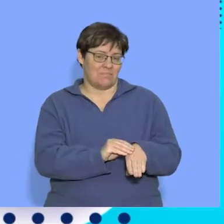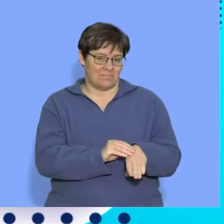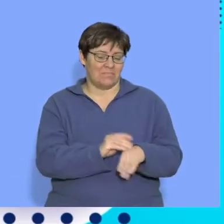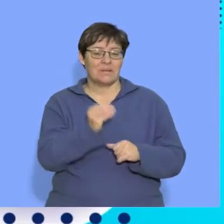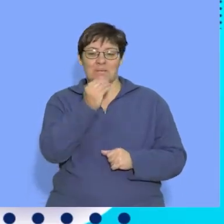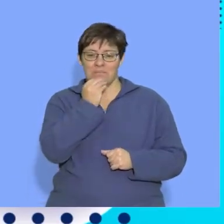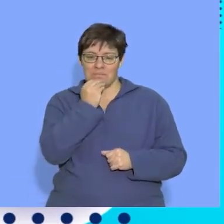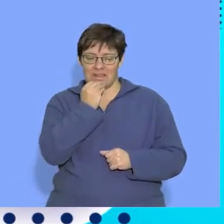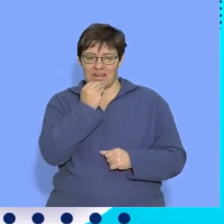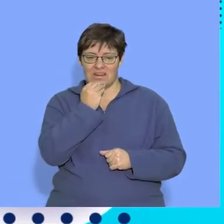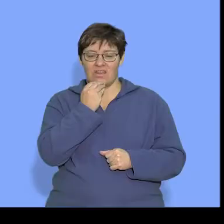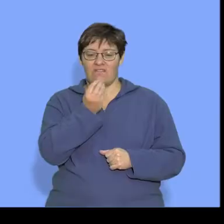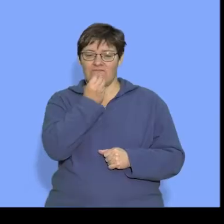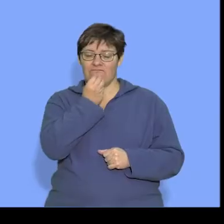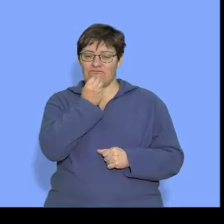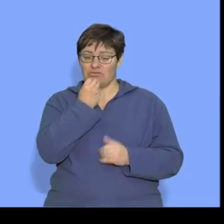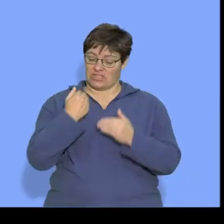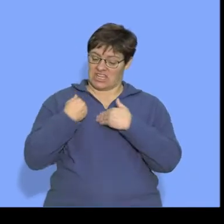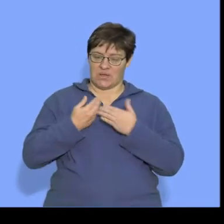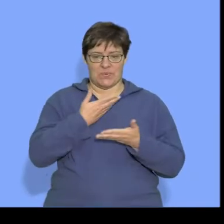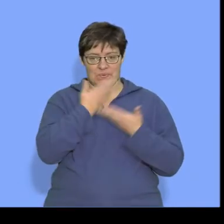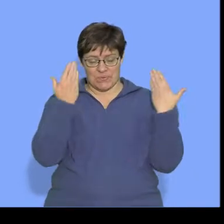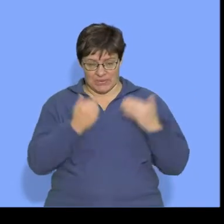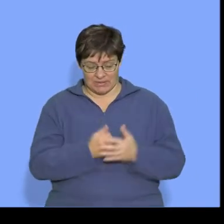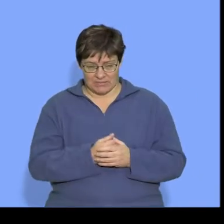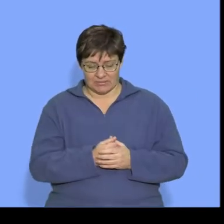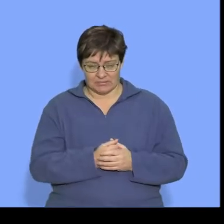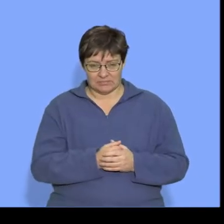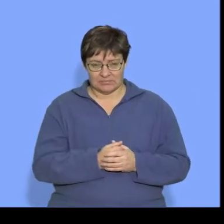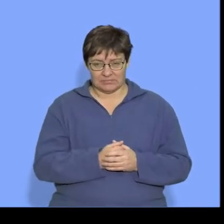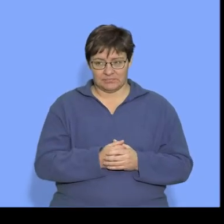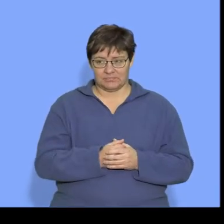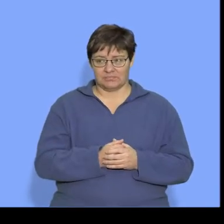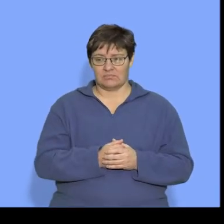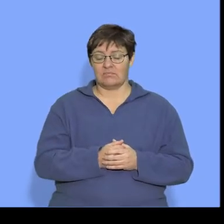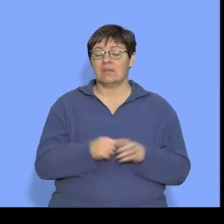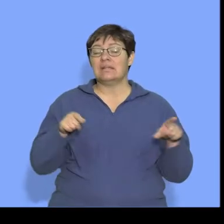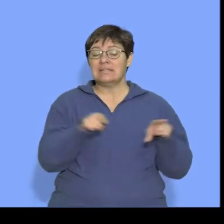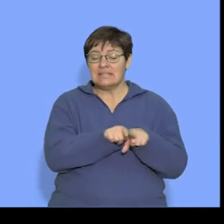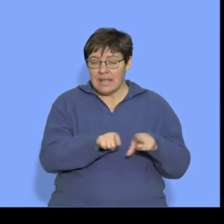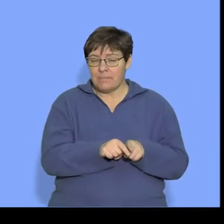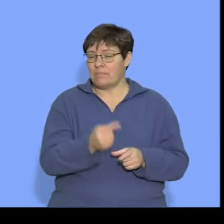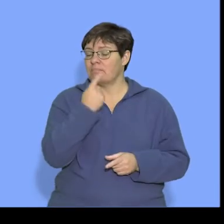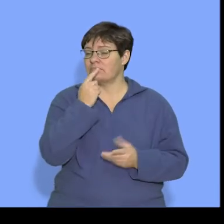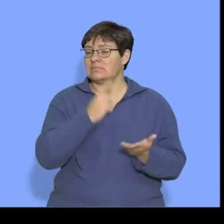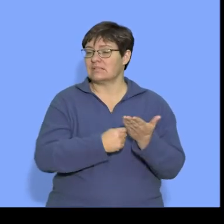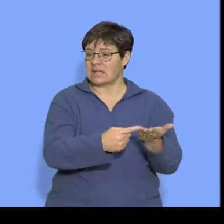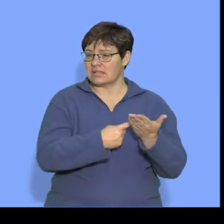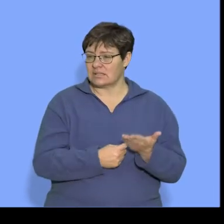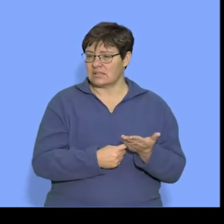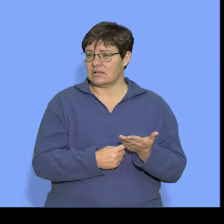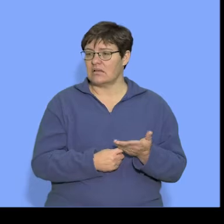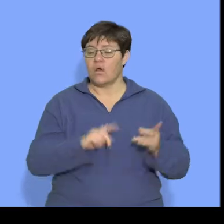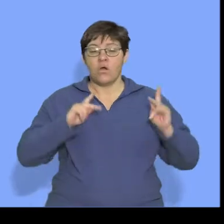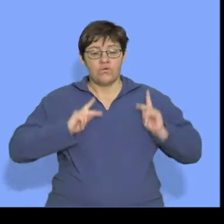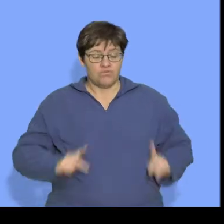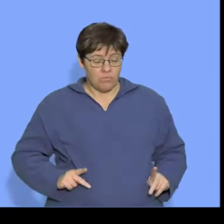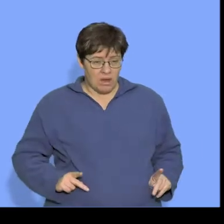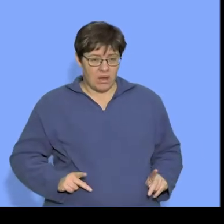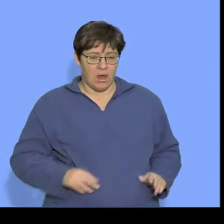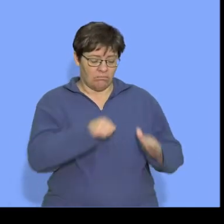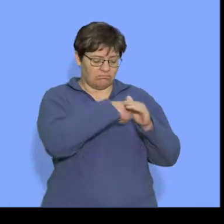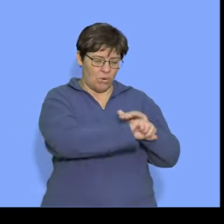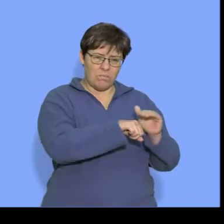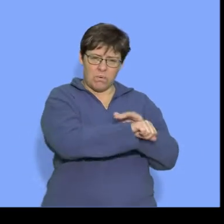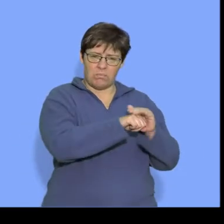food insecurity. So those are concepts that we need to recollect. We also talk about the human exponential growth, and in terms of